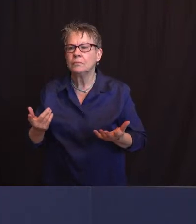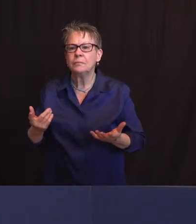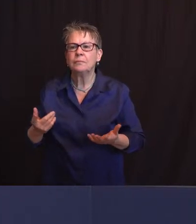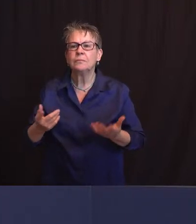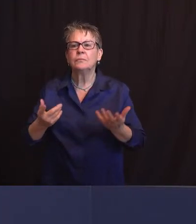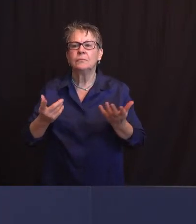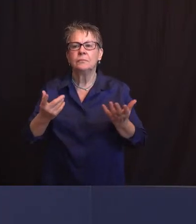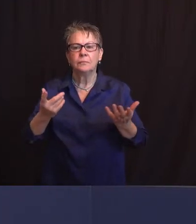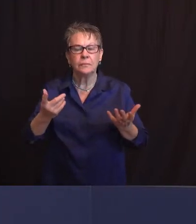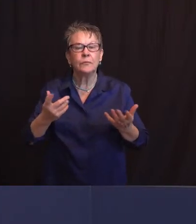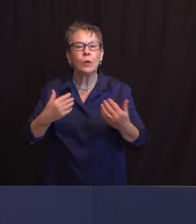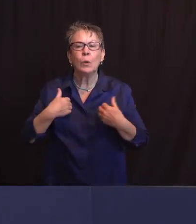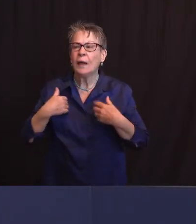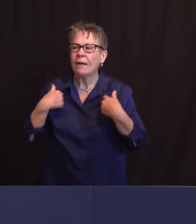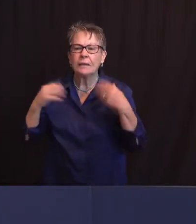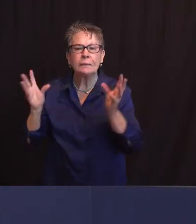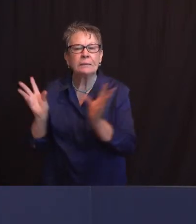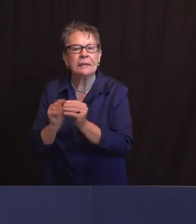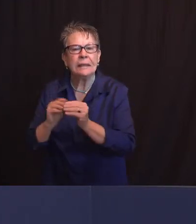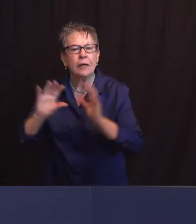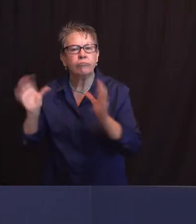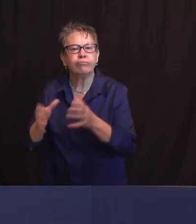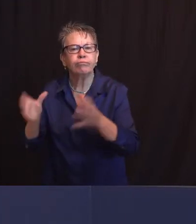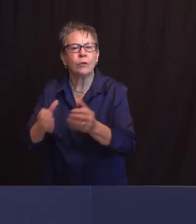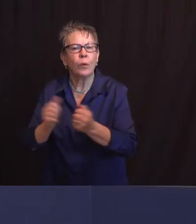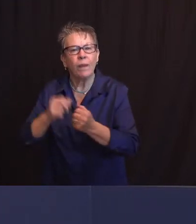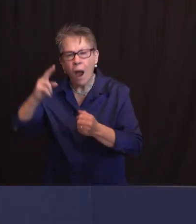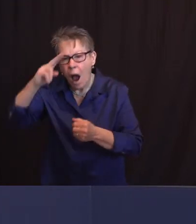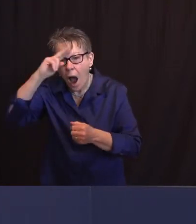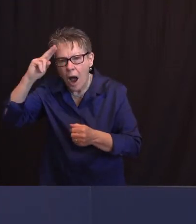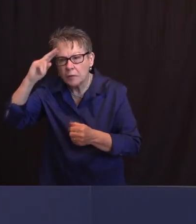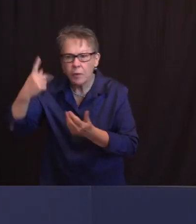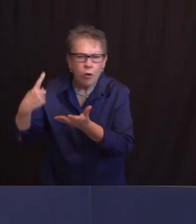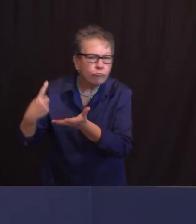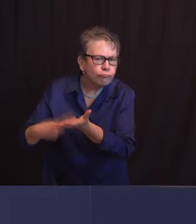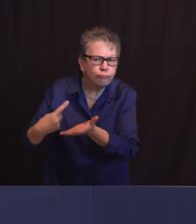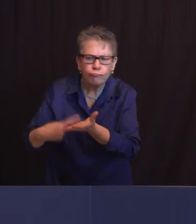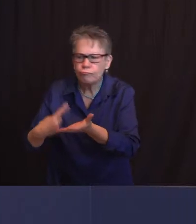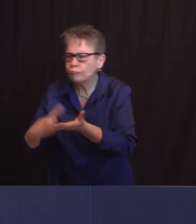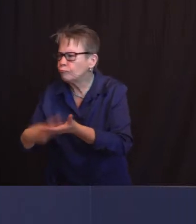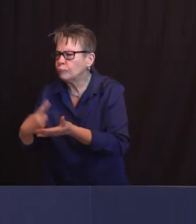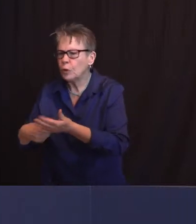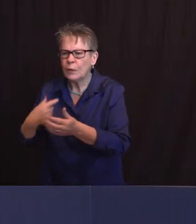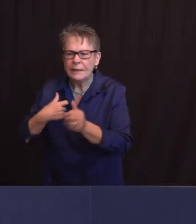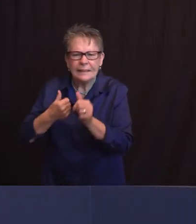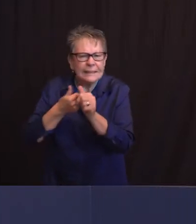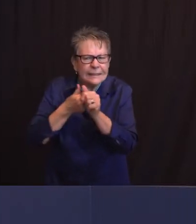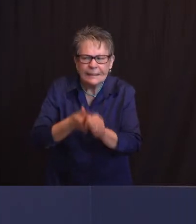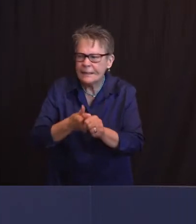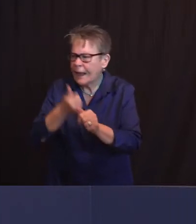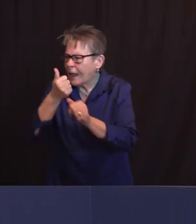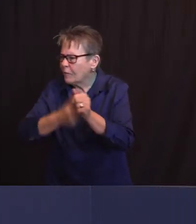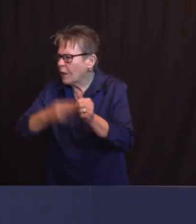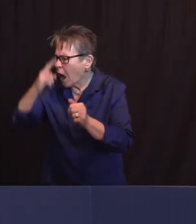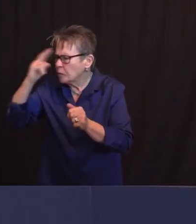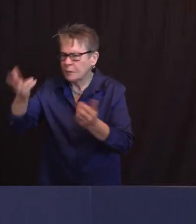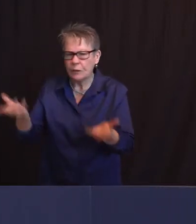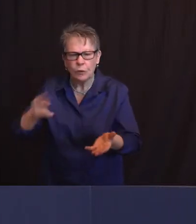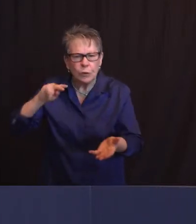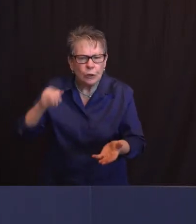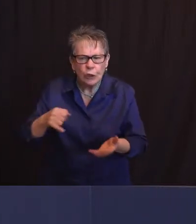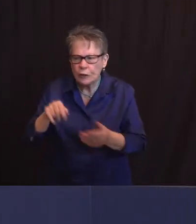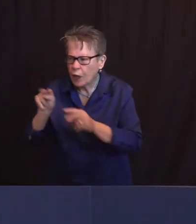regional hospital collaborators. We go over every hospital We look at our